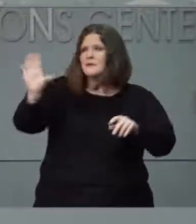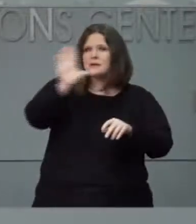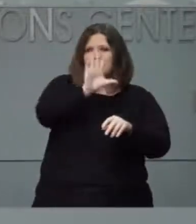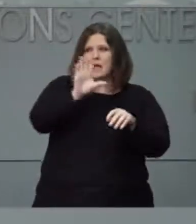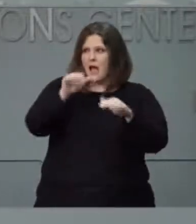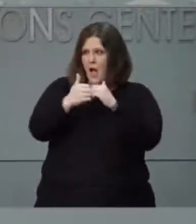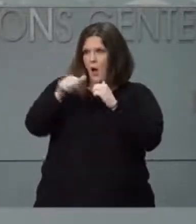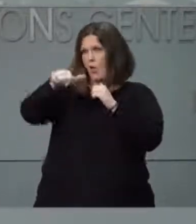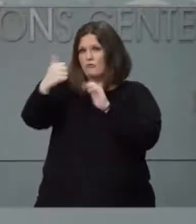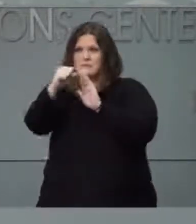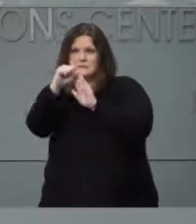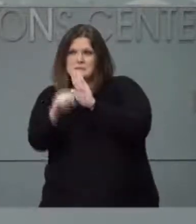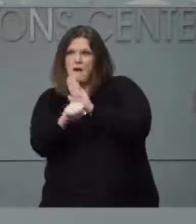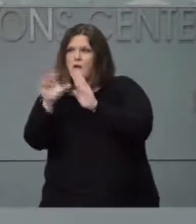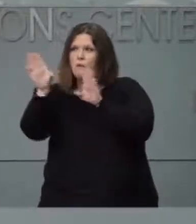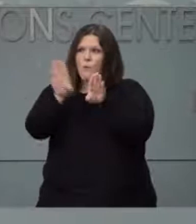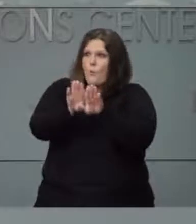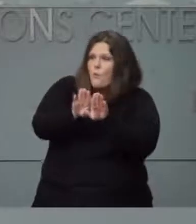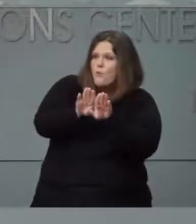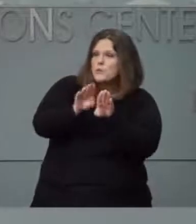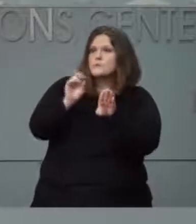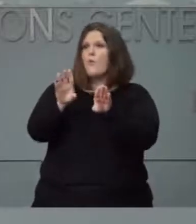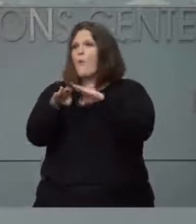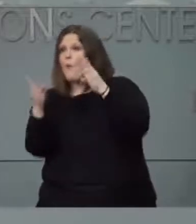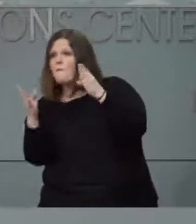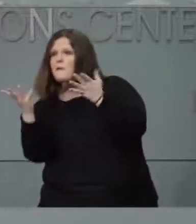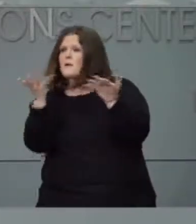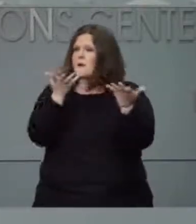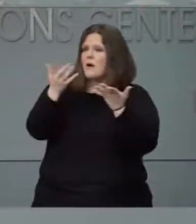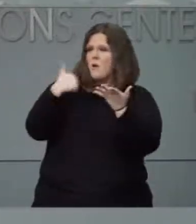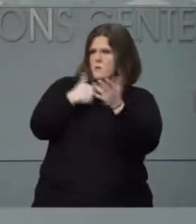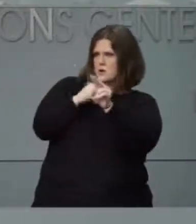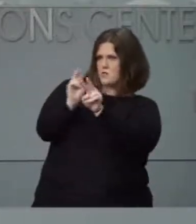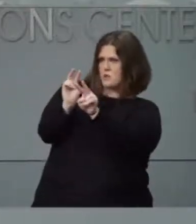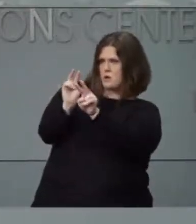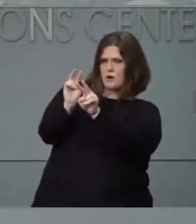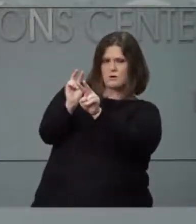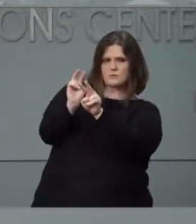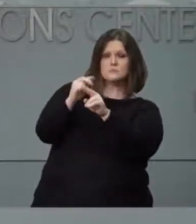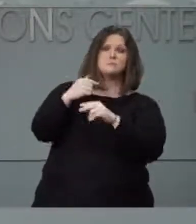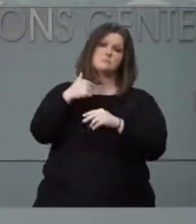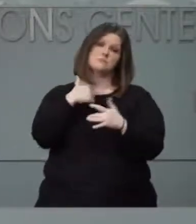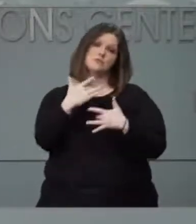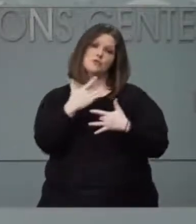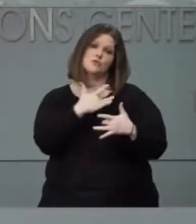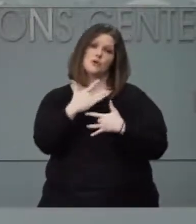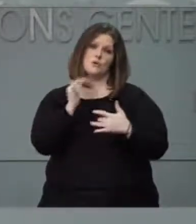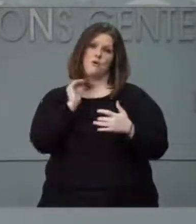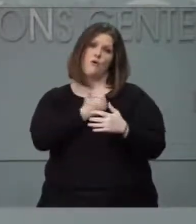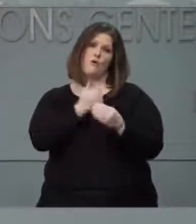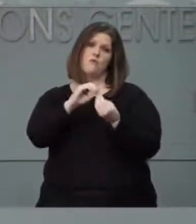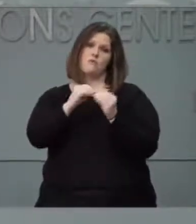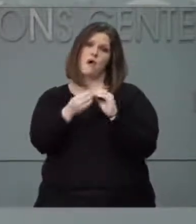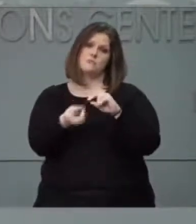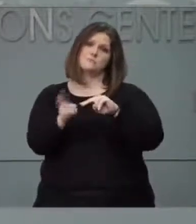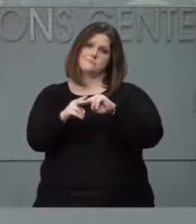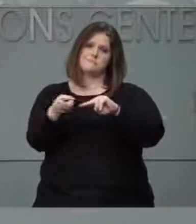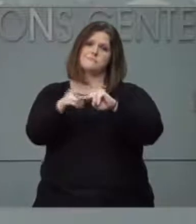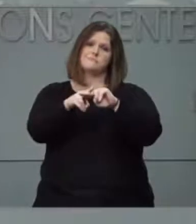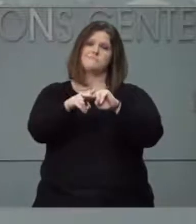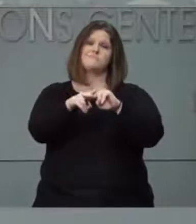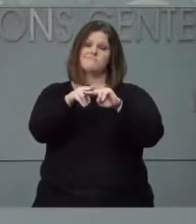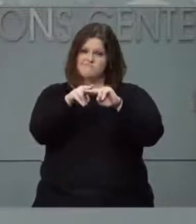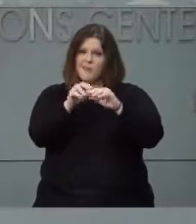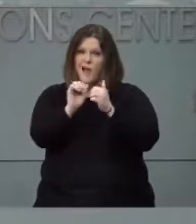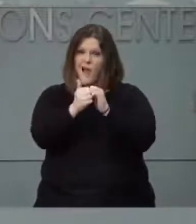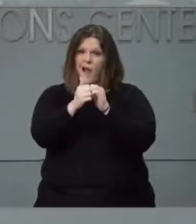kinds of are the things that go into our thinking. I'm certainly concerned about our numbers. We can all do things right now to